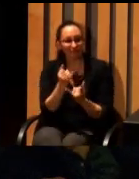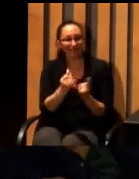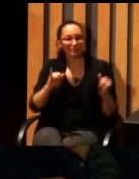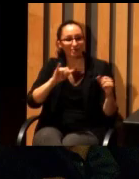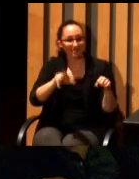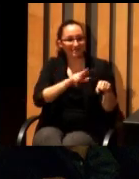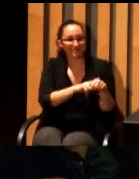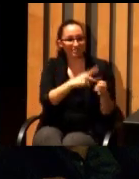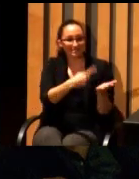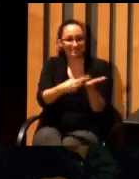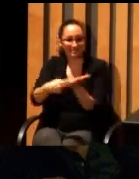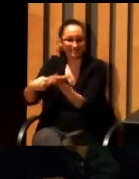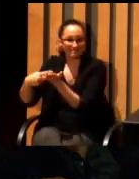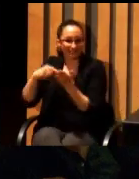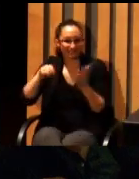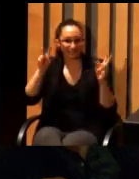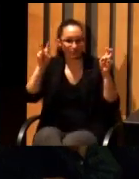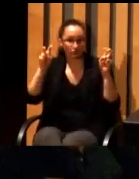talking about this issue.